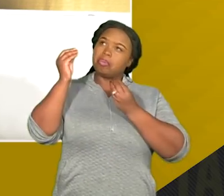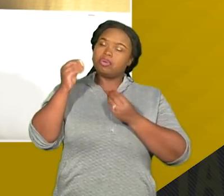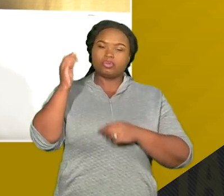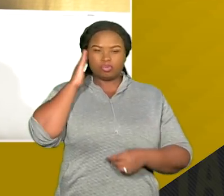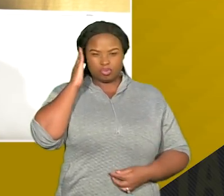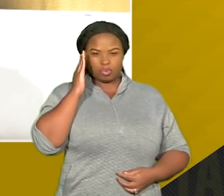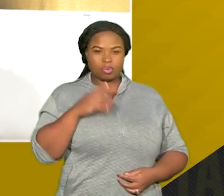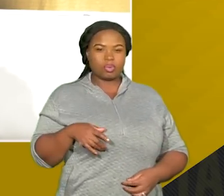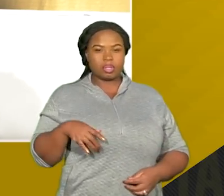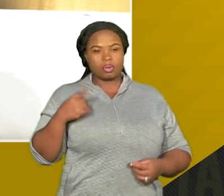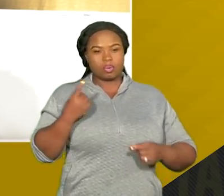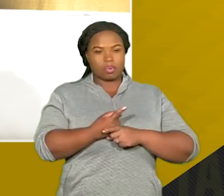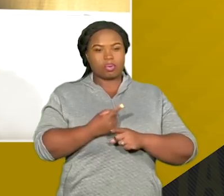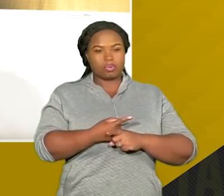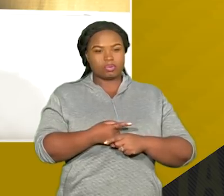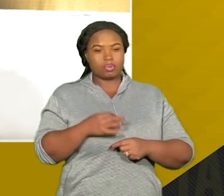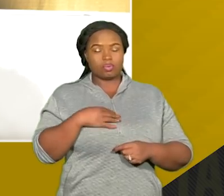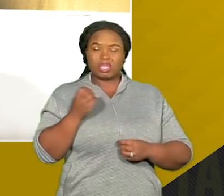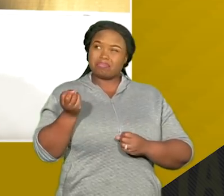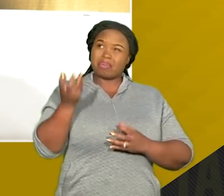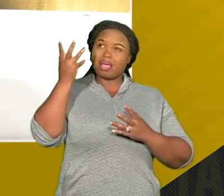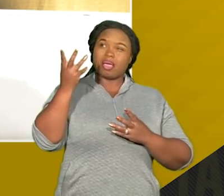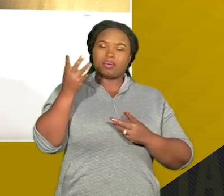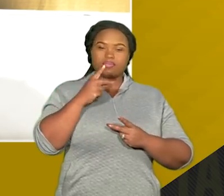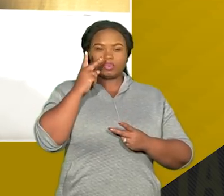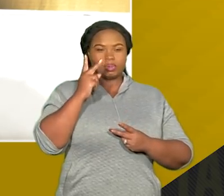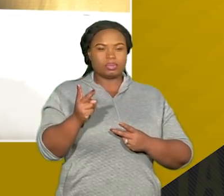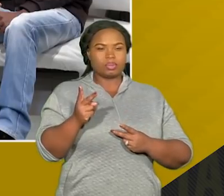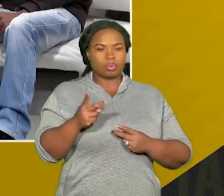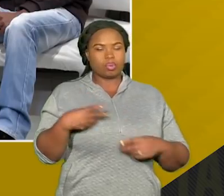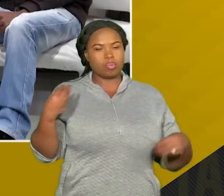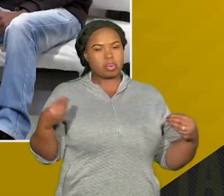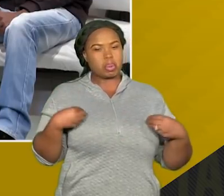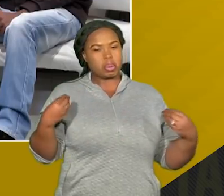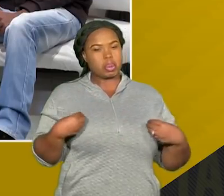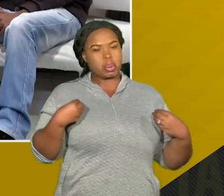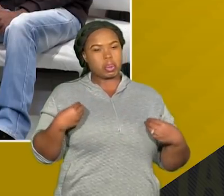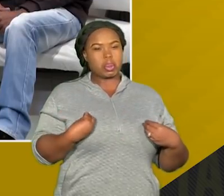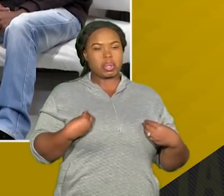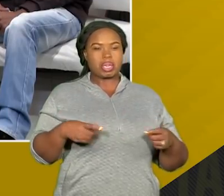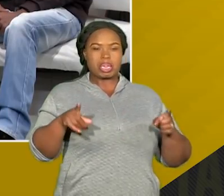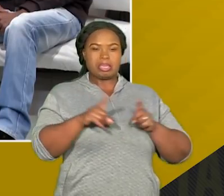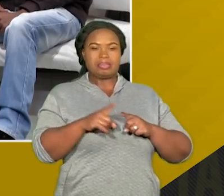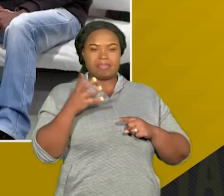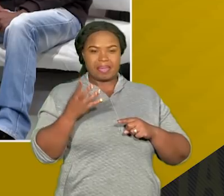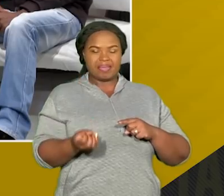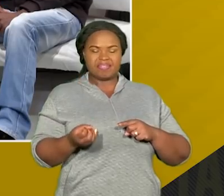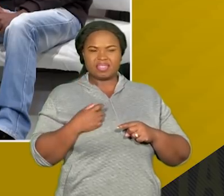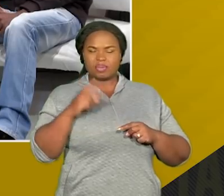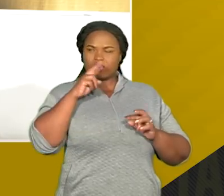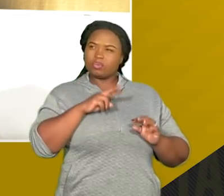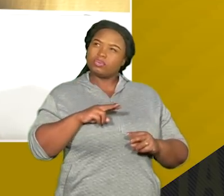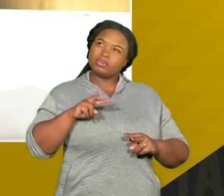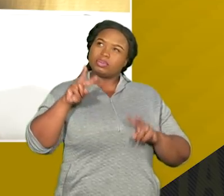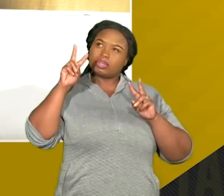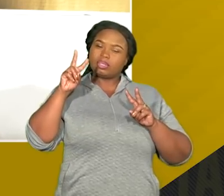Ball Z, but in Yamalala mode, Chelamo. Yeah, Chenela, actually, the same thing. And then, Arivona,